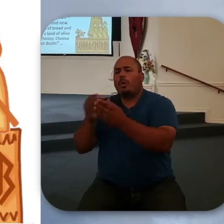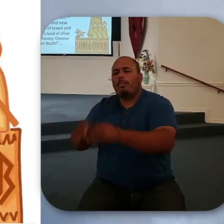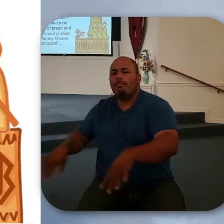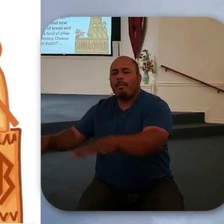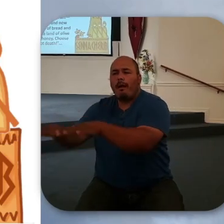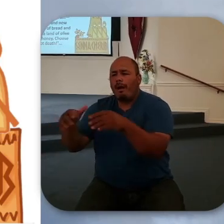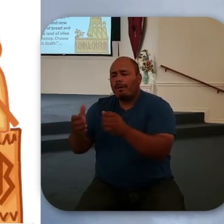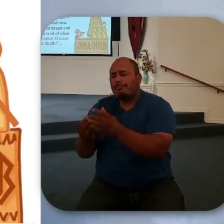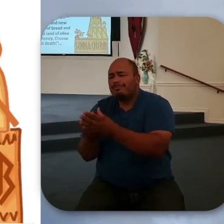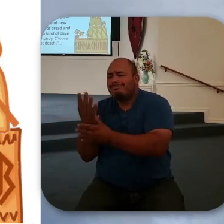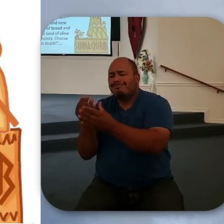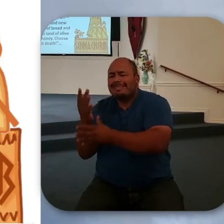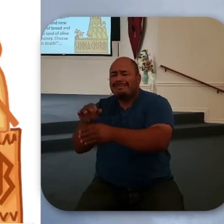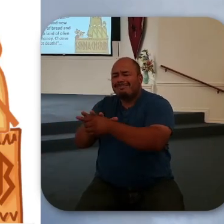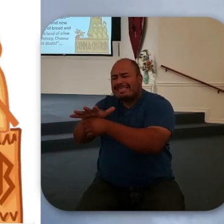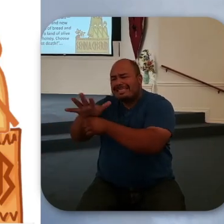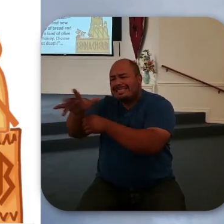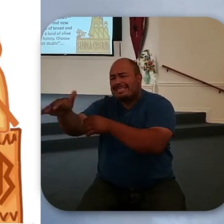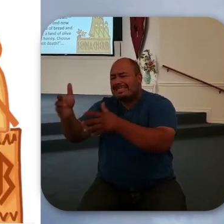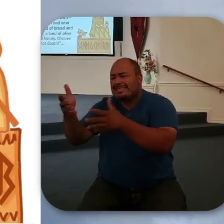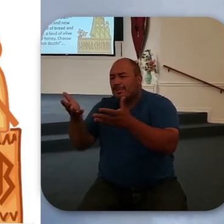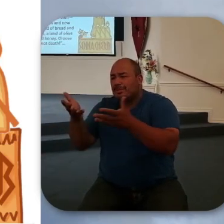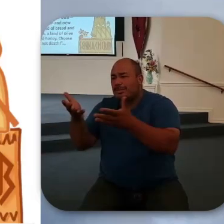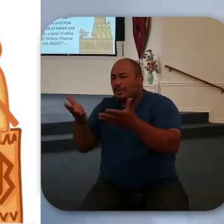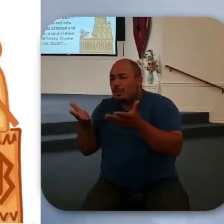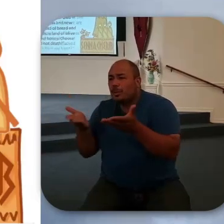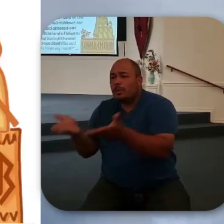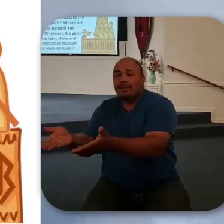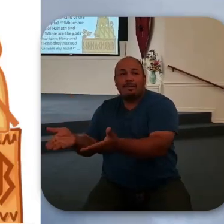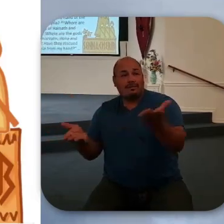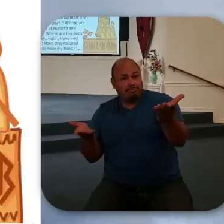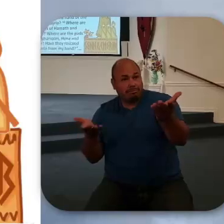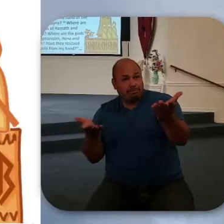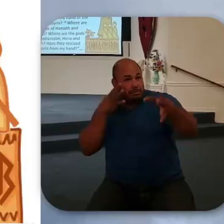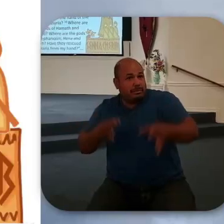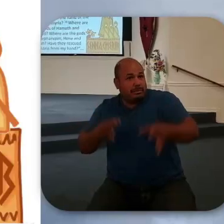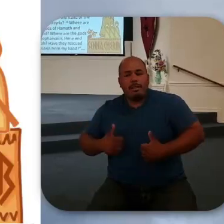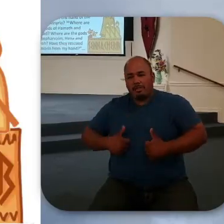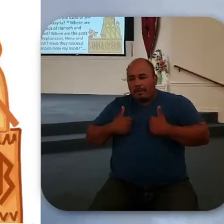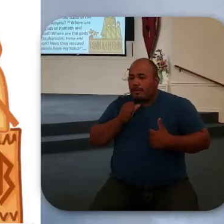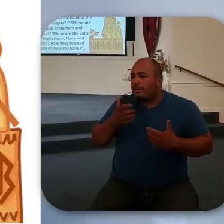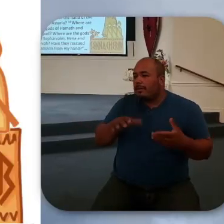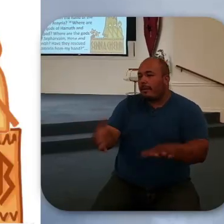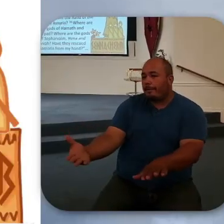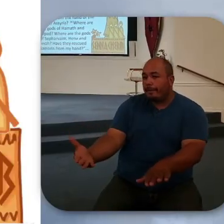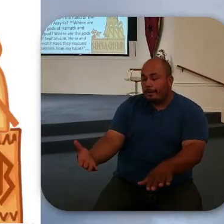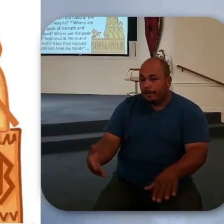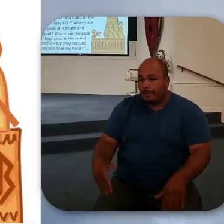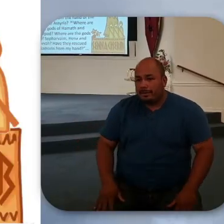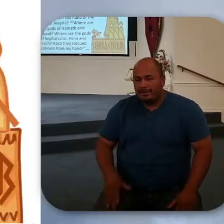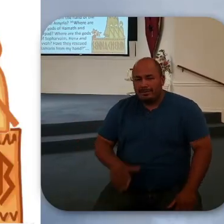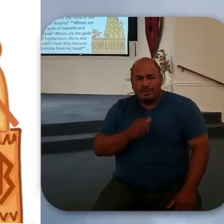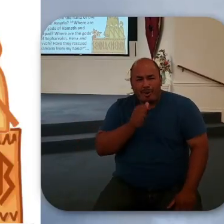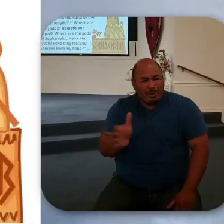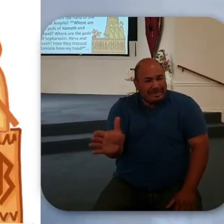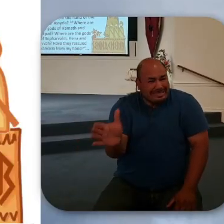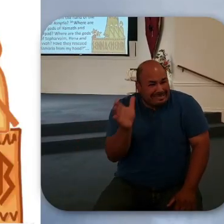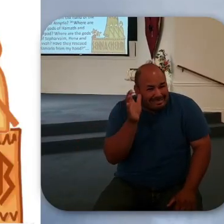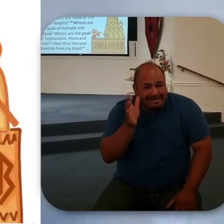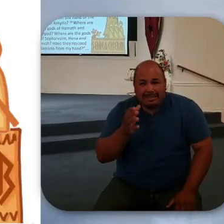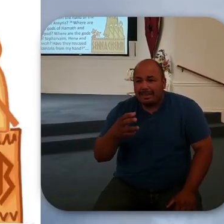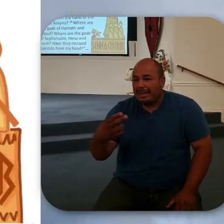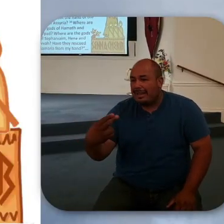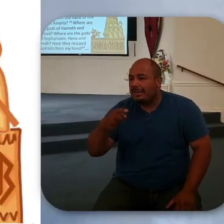of olive trees and honey. Choose life and not death. Do not listen to Hezekiah, for